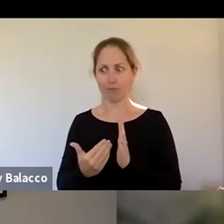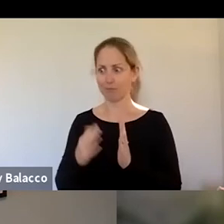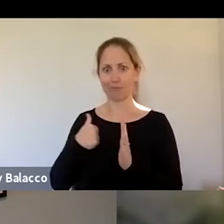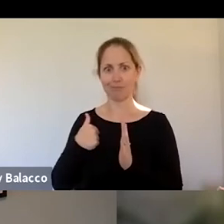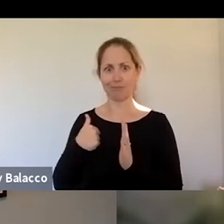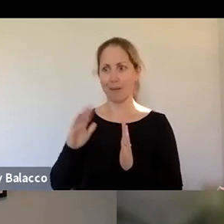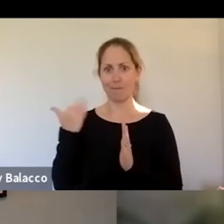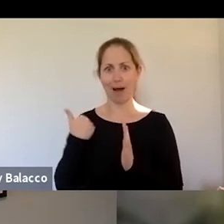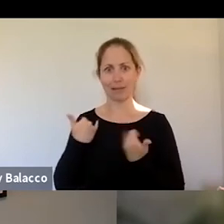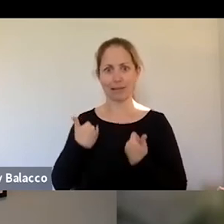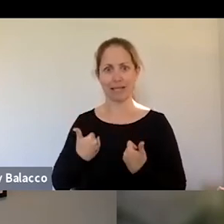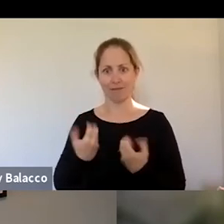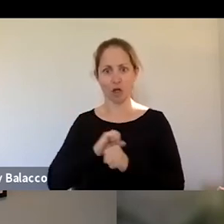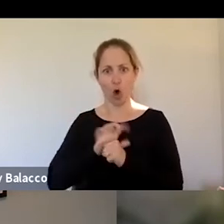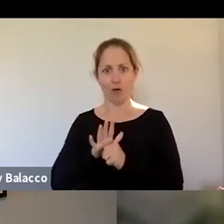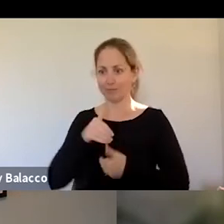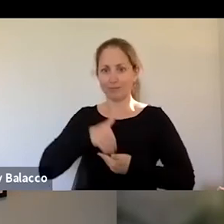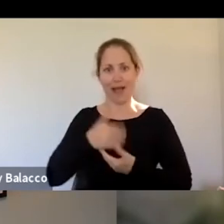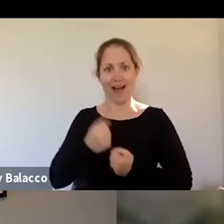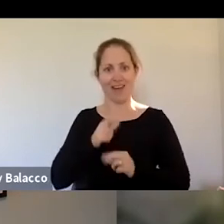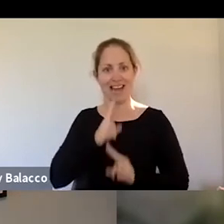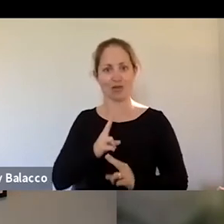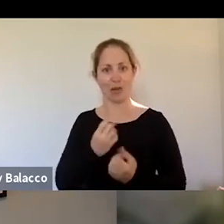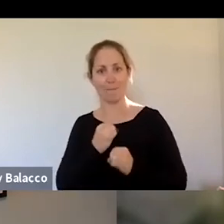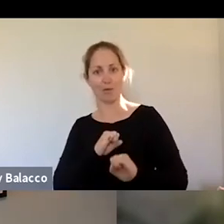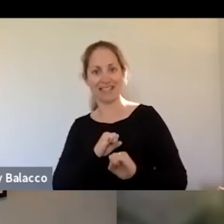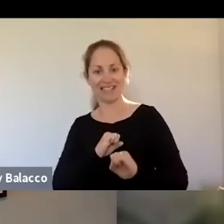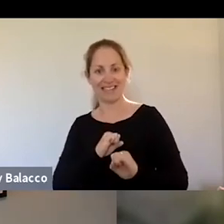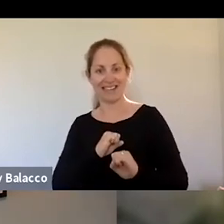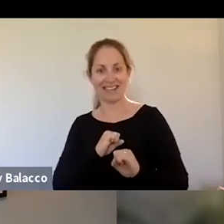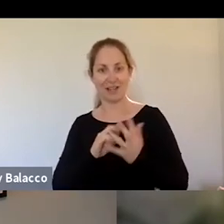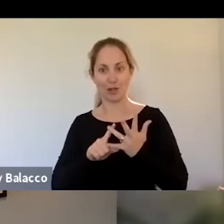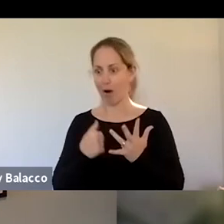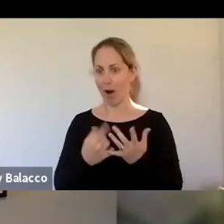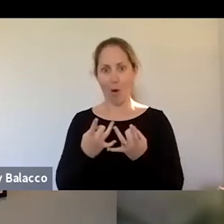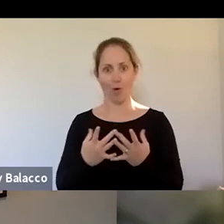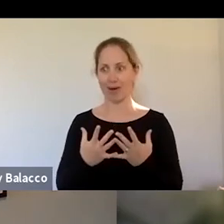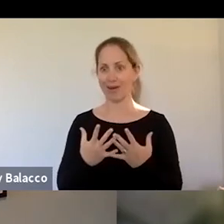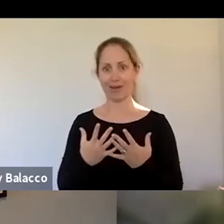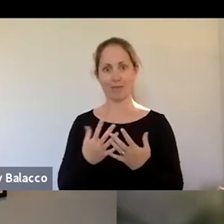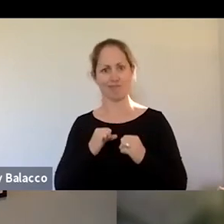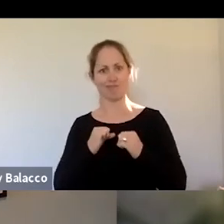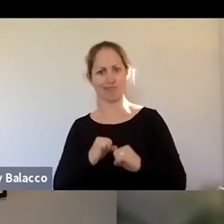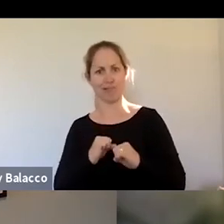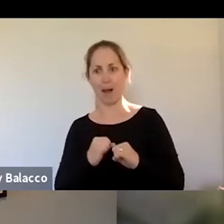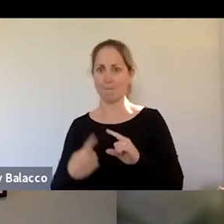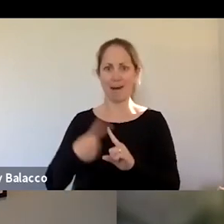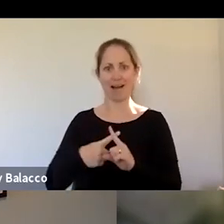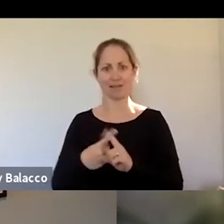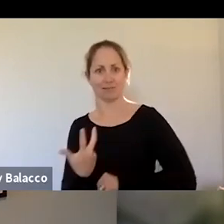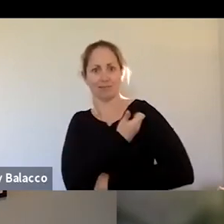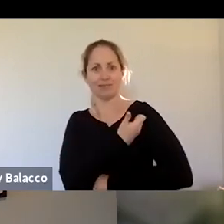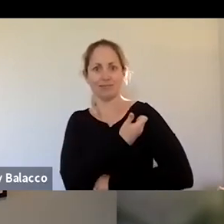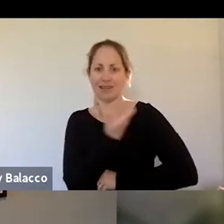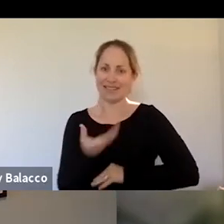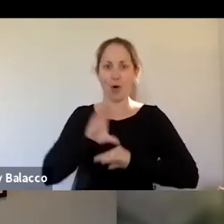natural immunity. And that's a layer of protection on top of vaccination, which really, you know,